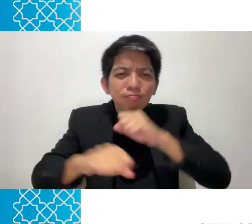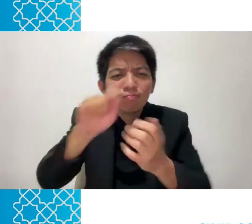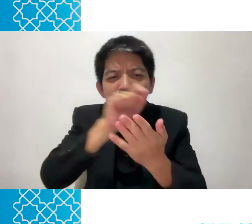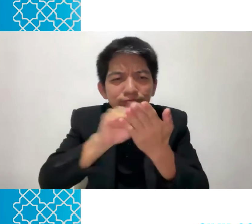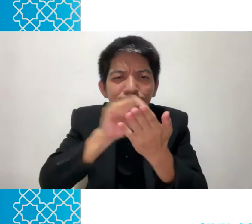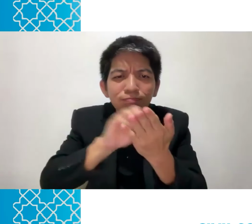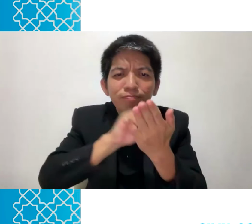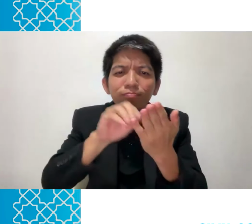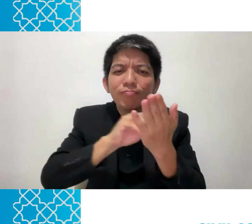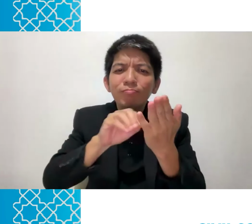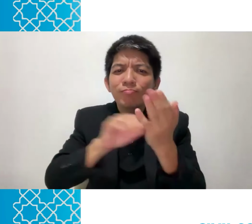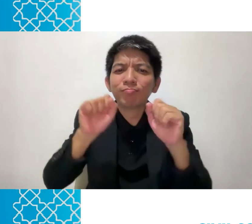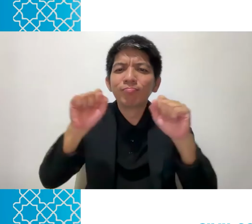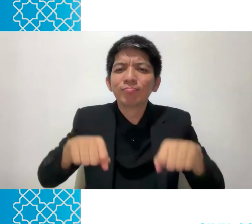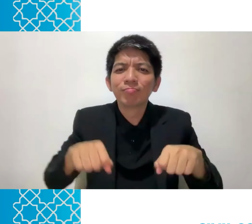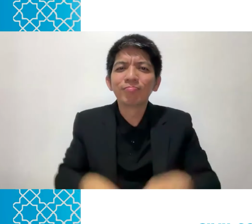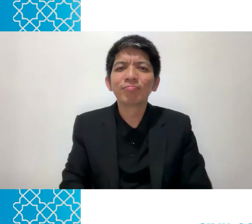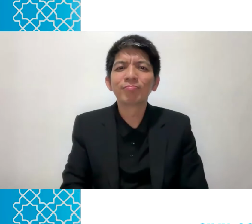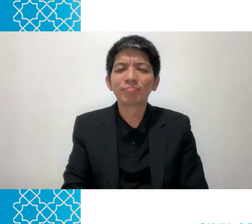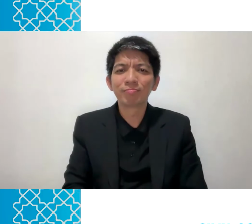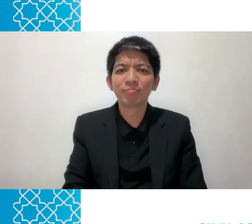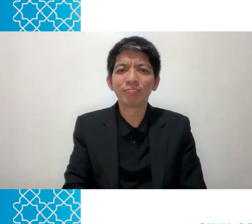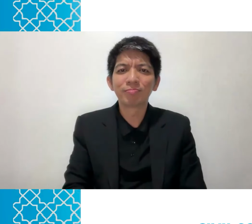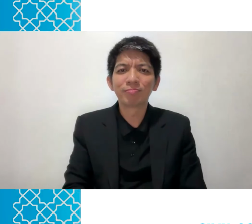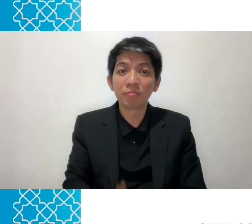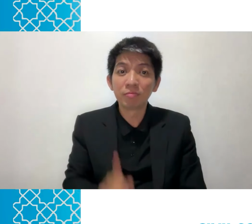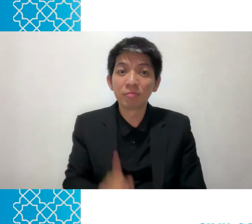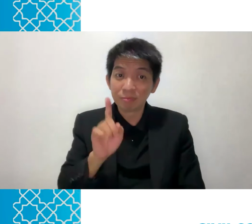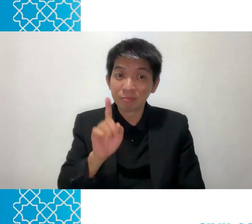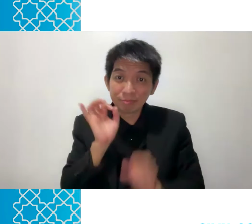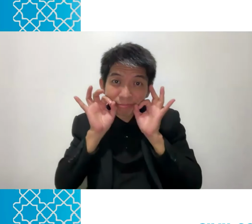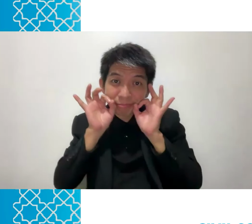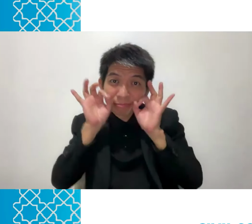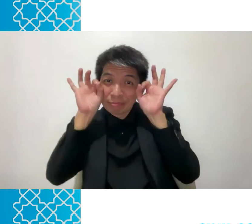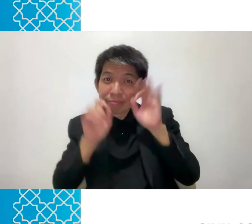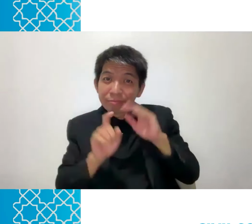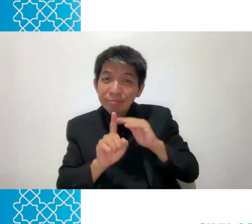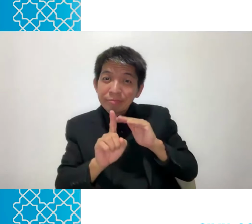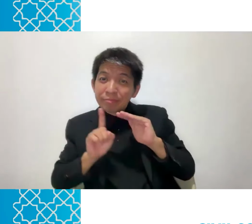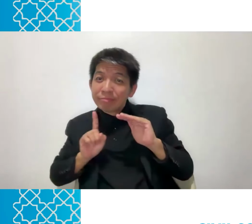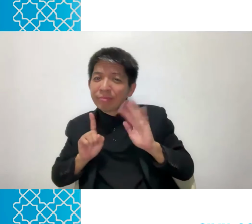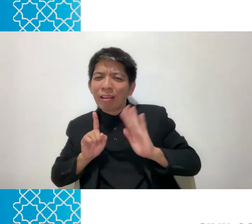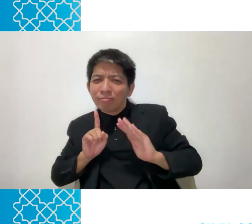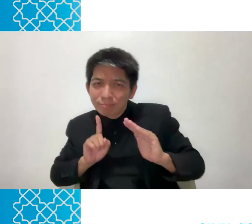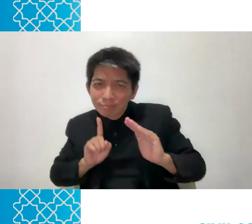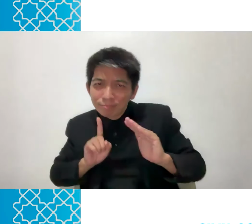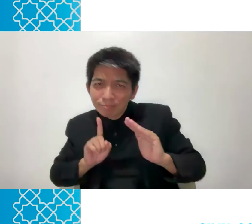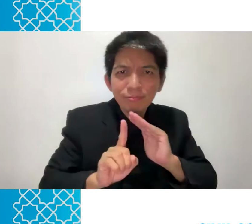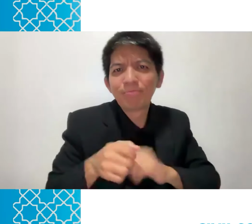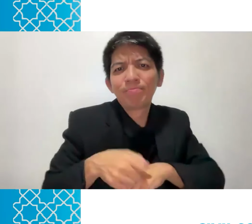Don't be shy, come to the front. We are all together, learning from each other.